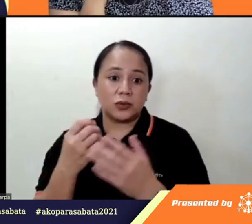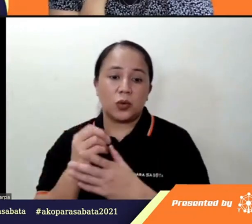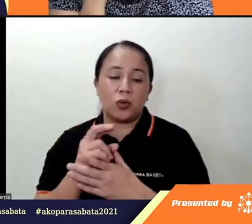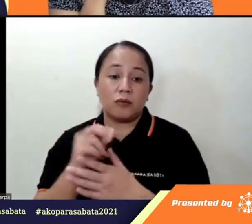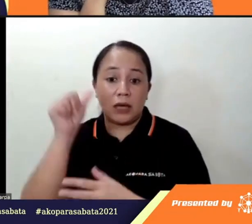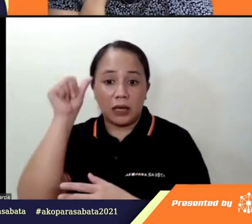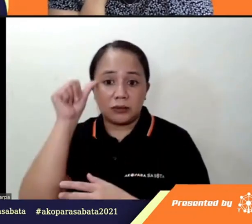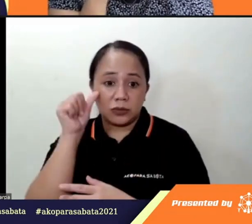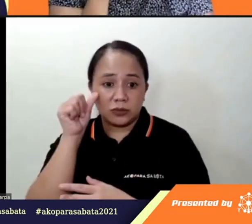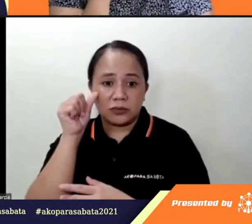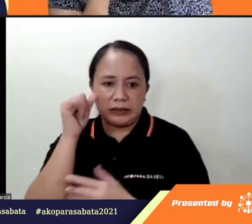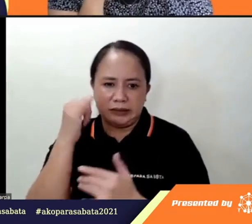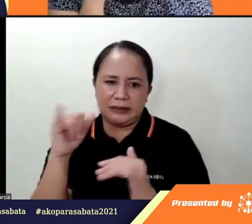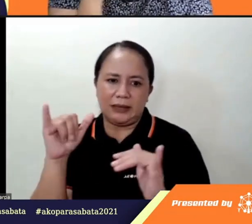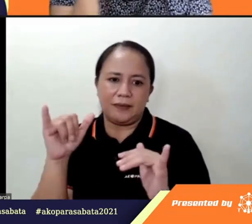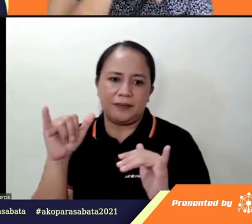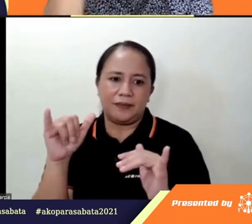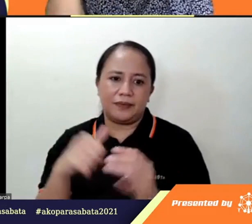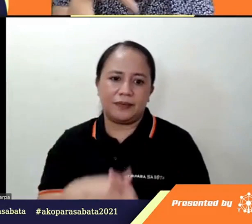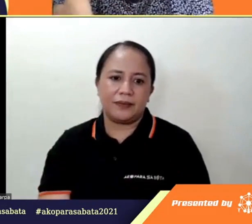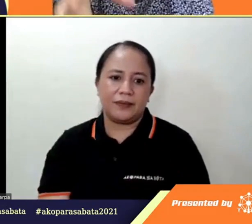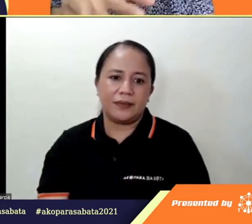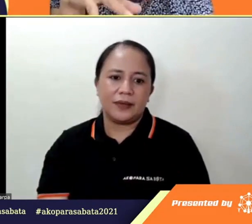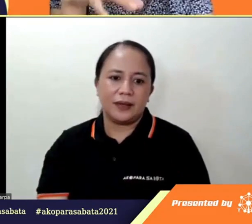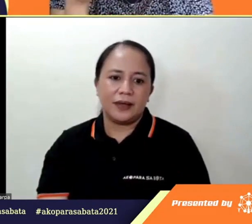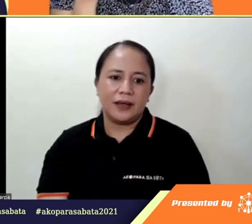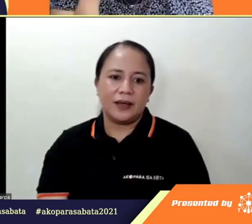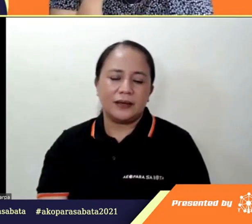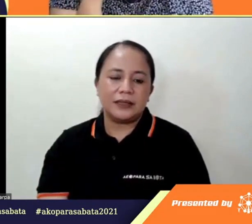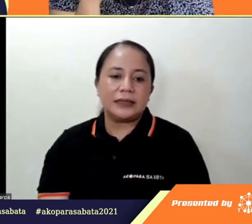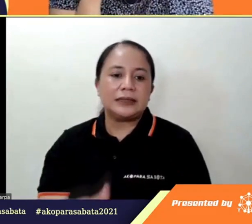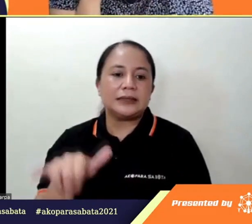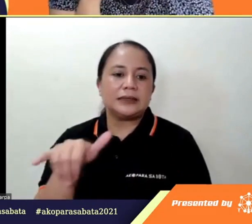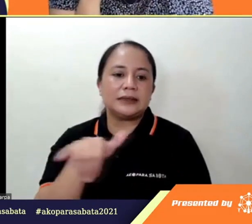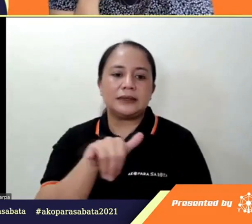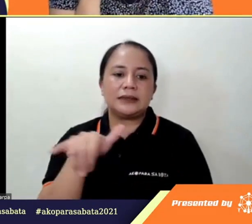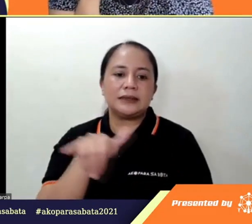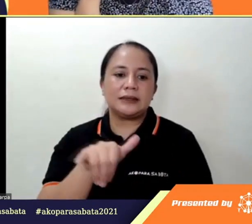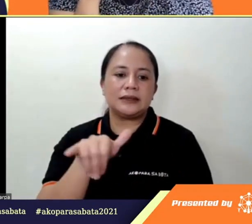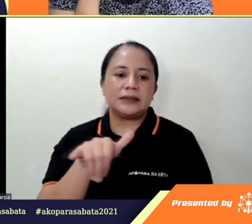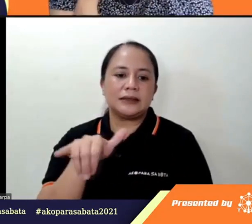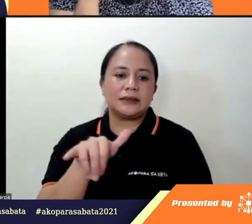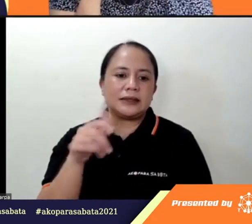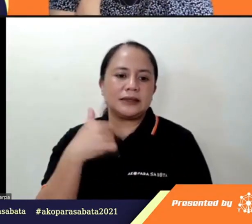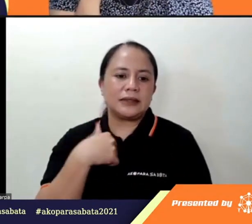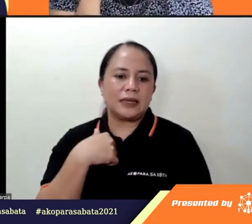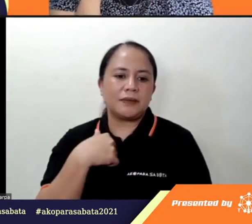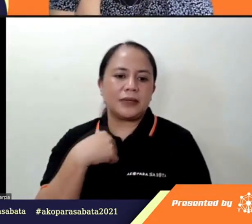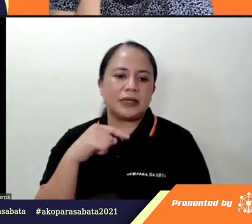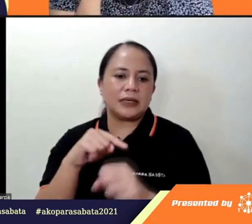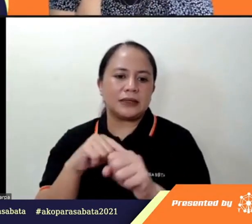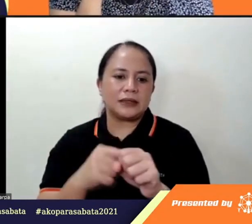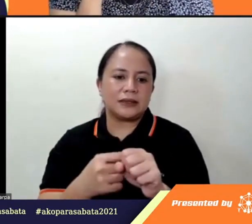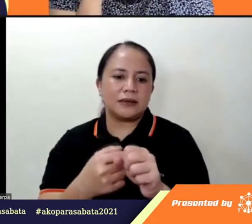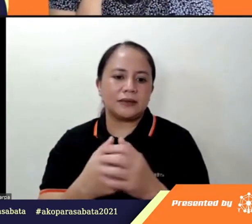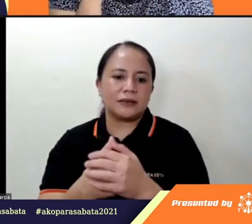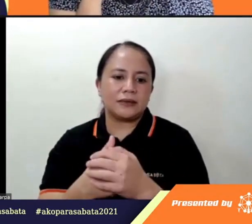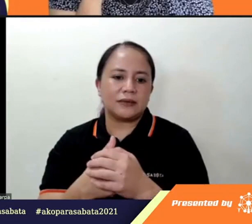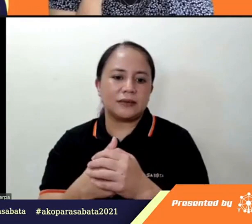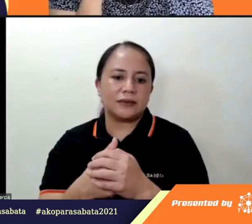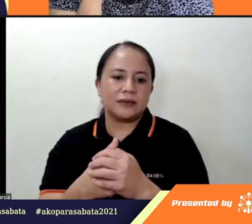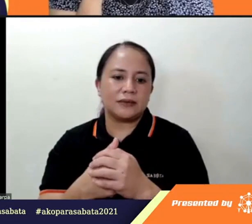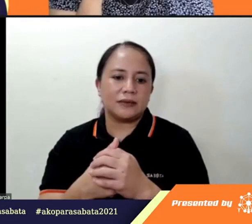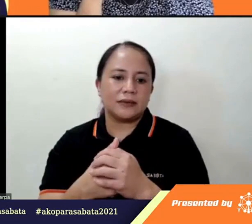yon, no? So mas Changes in behavior. nagsa-start actually yung mga